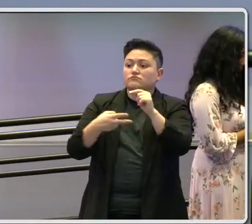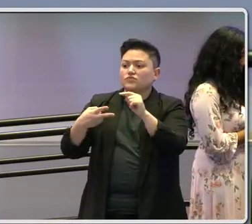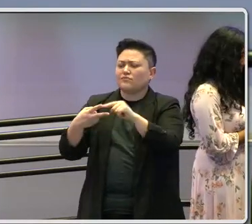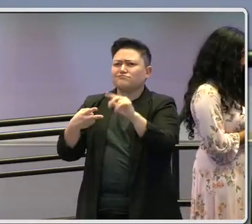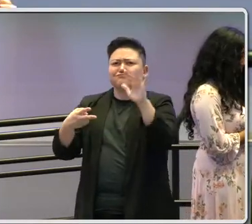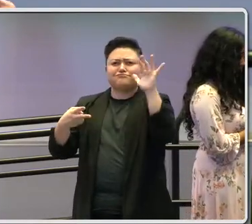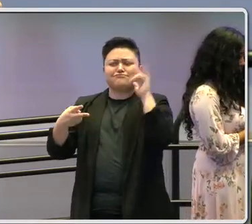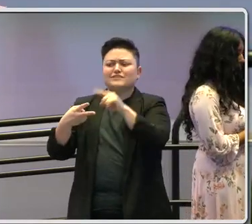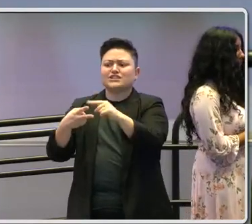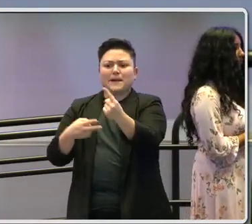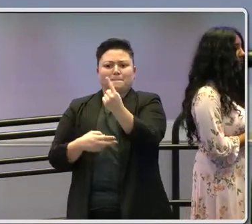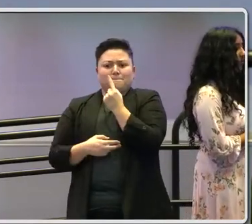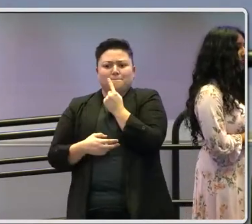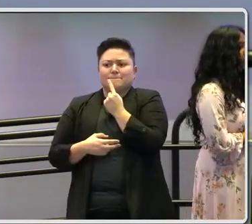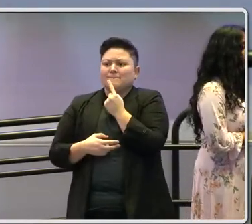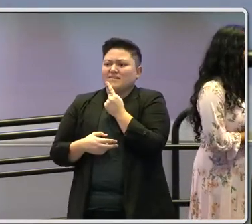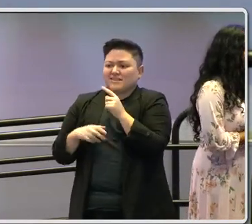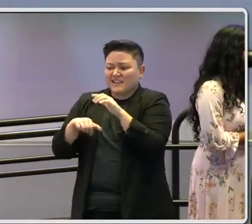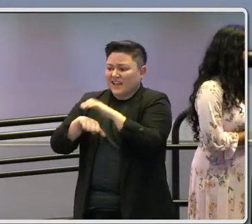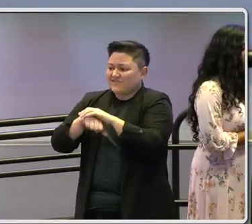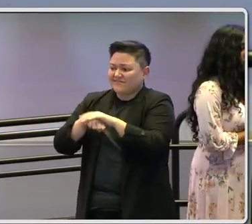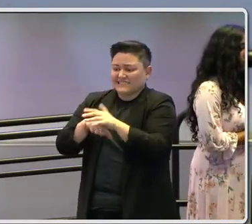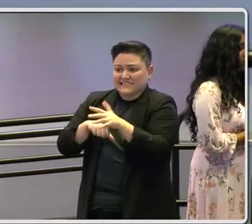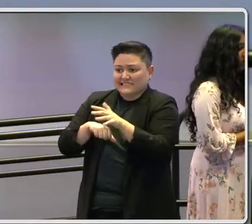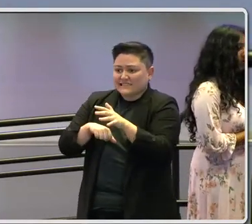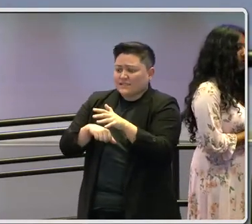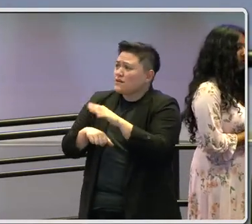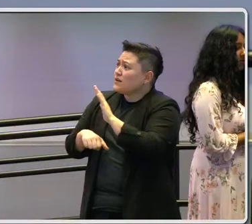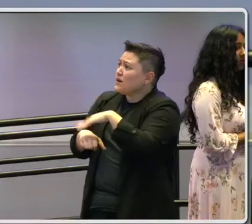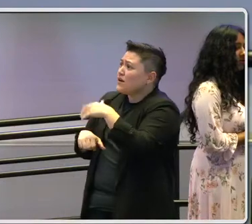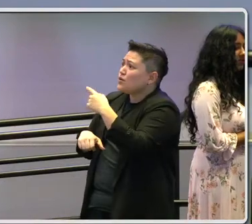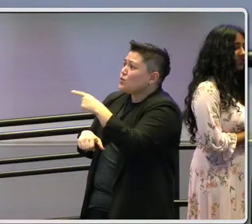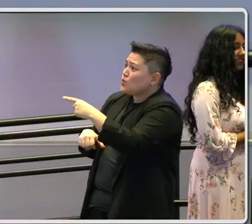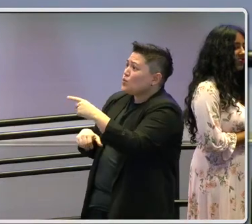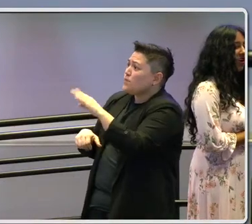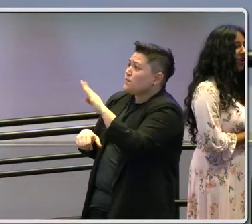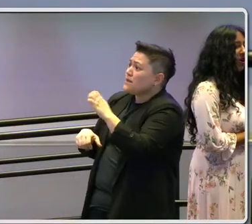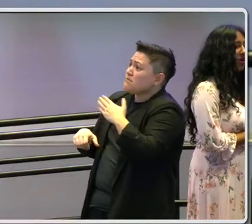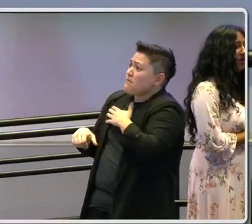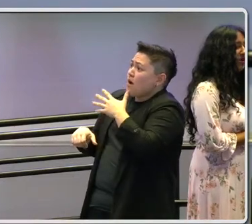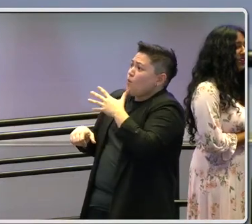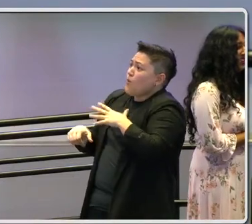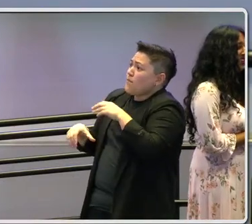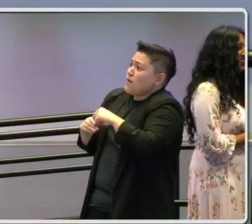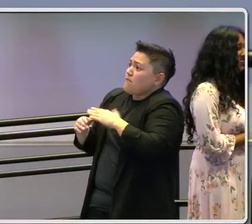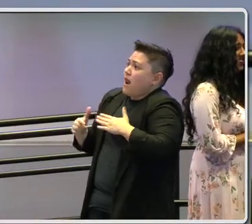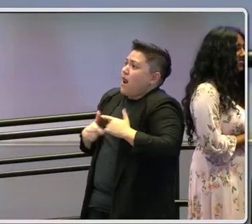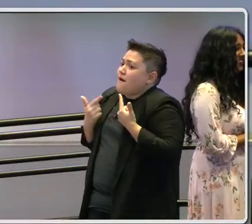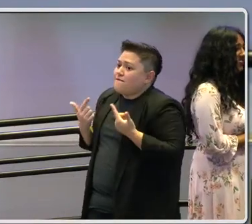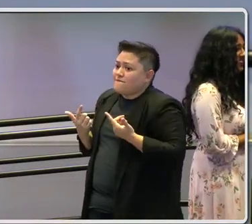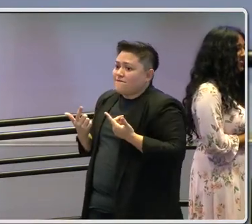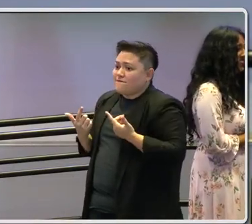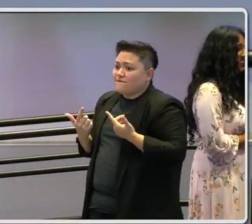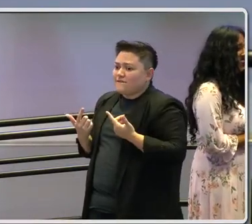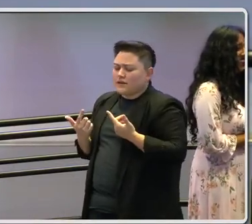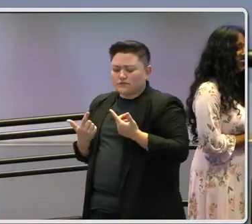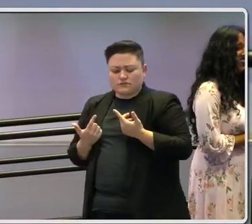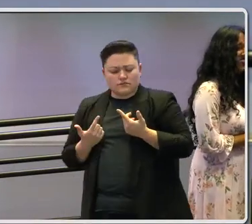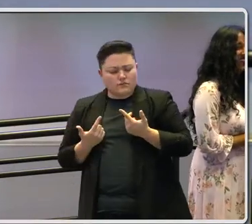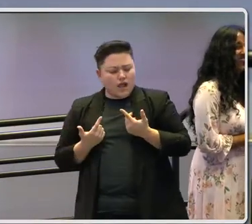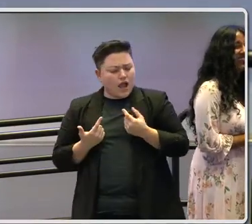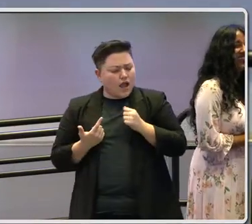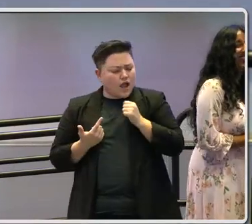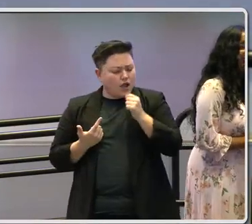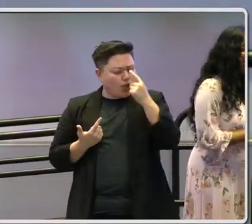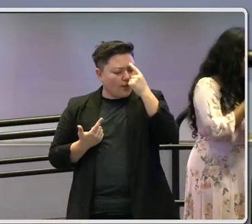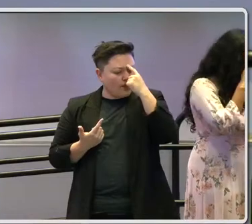to me in her broken English and said, "Will you be woman in my life?" And I thought, I don't think she wants me to be her